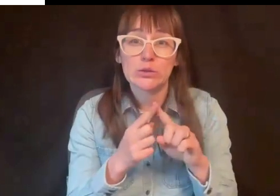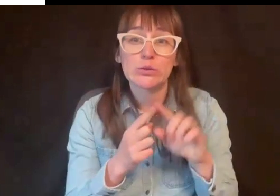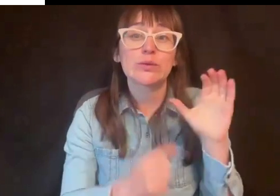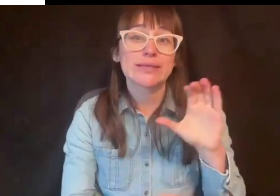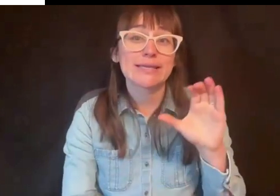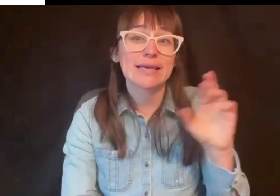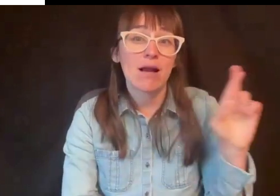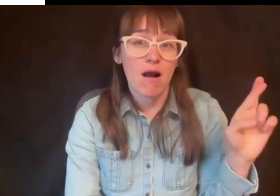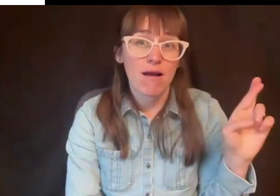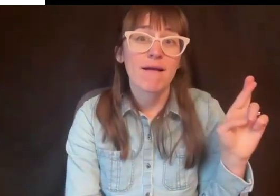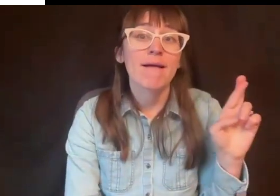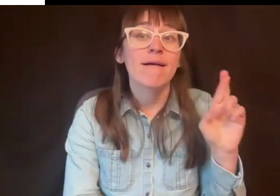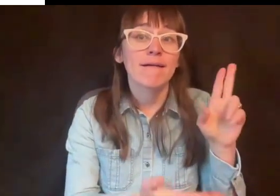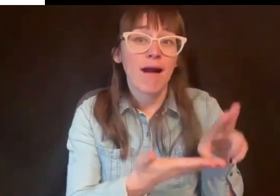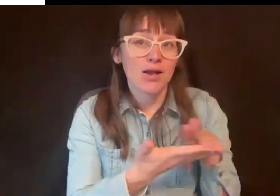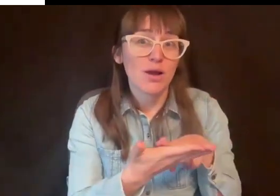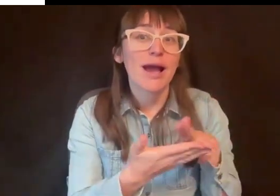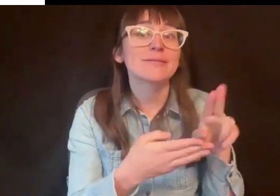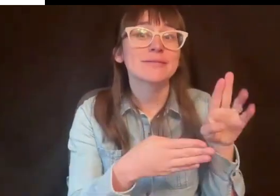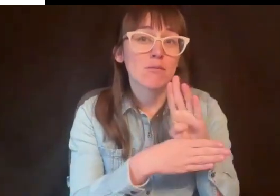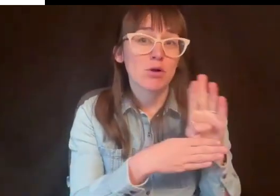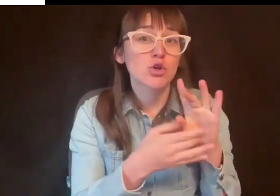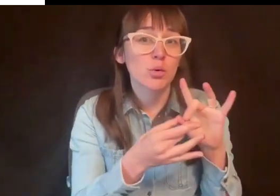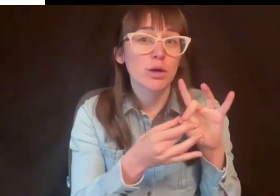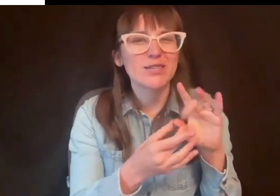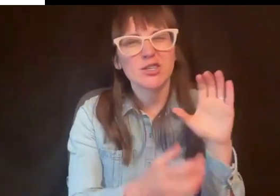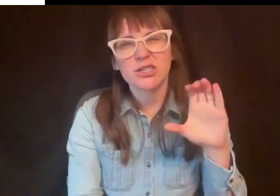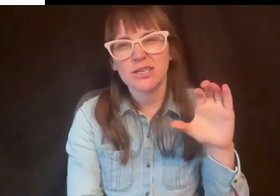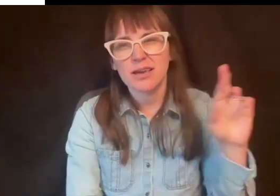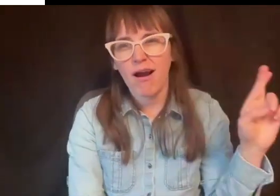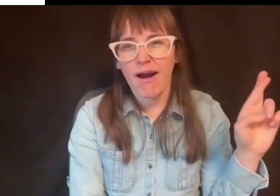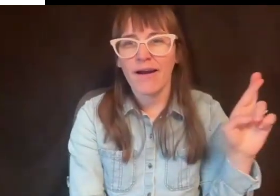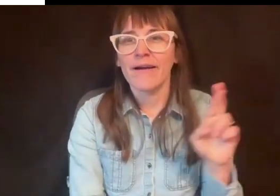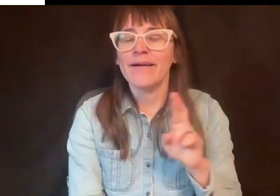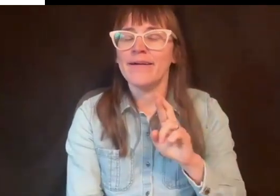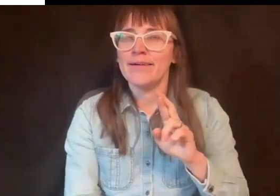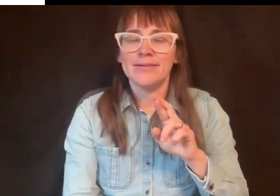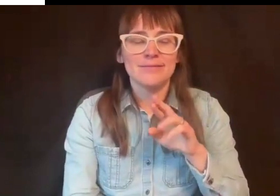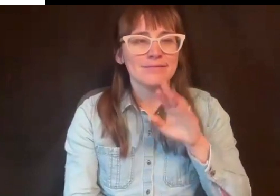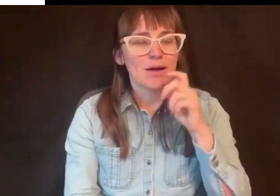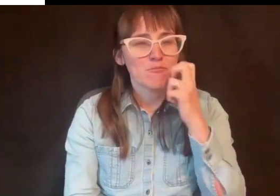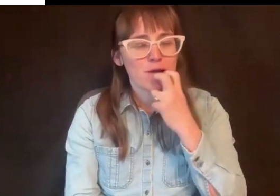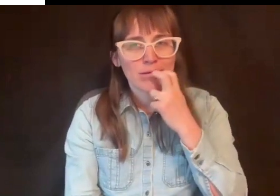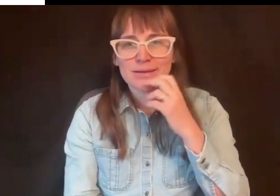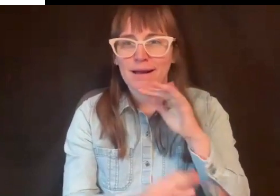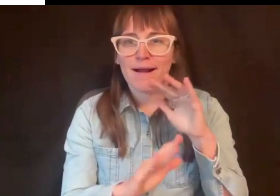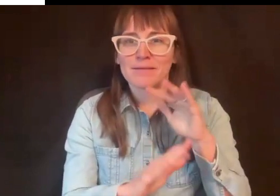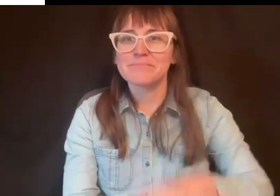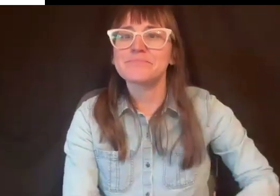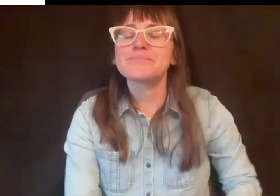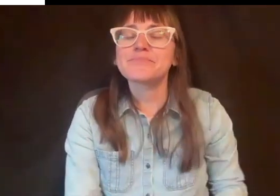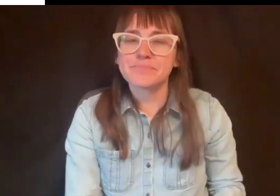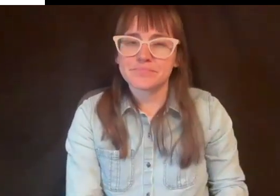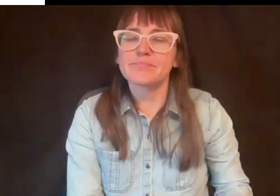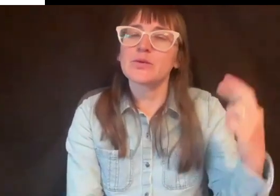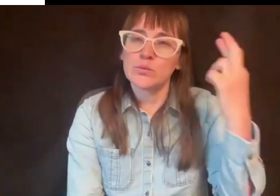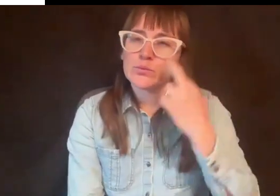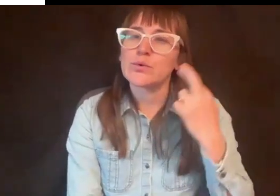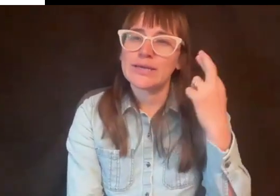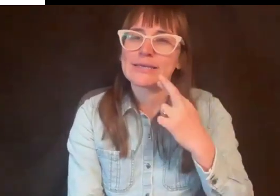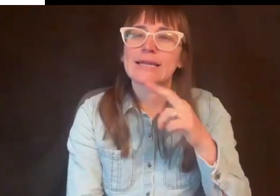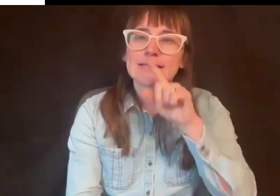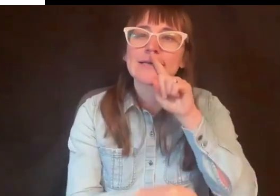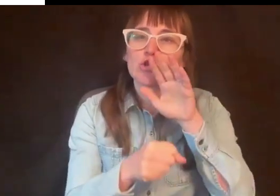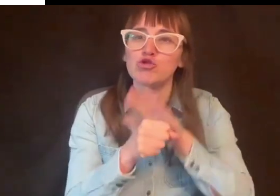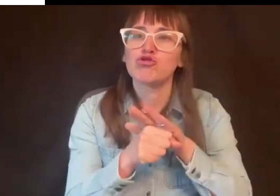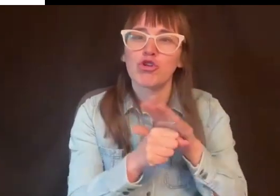CCR, contracts and commercial relationships. This is going to be a tongue tire for me. There is a reason for this, to ensure